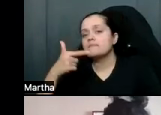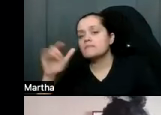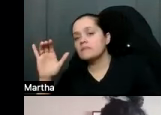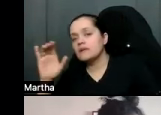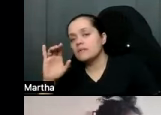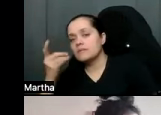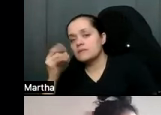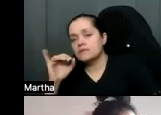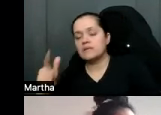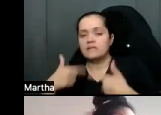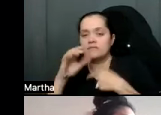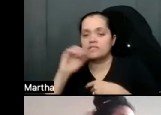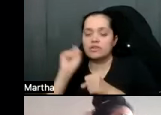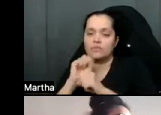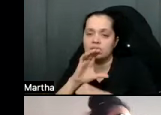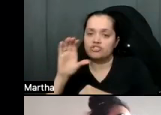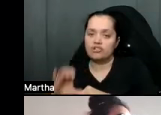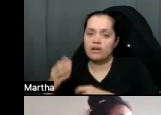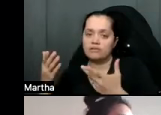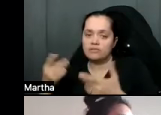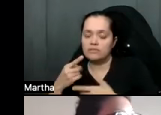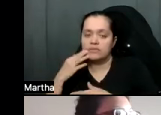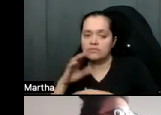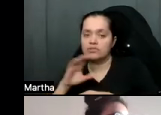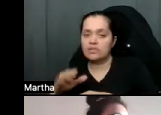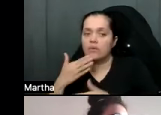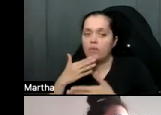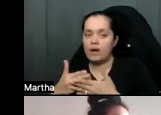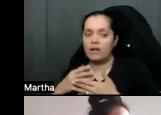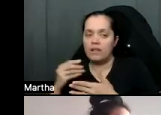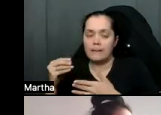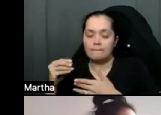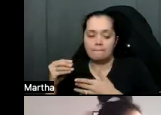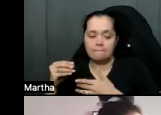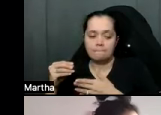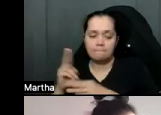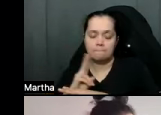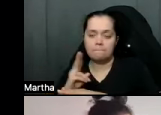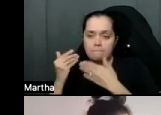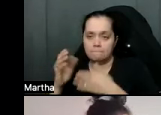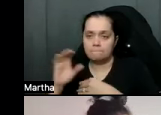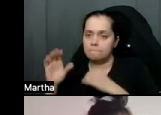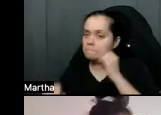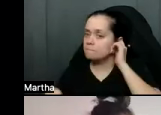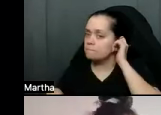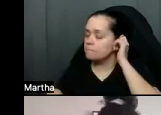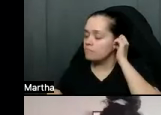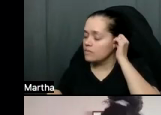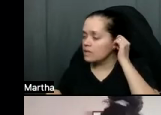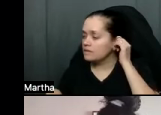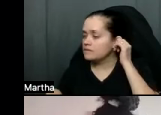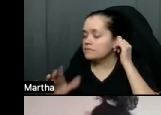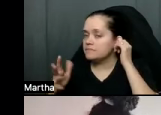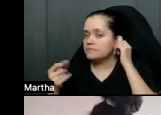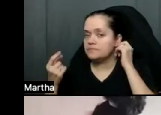He worked in Chicago. So he knew Chicago very well and thus used Chicago. Okay, I sort of get